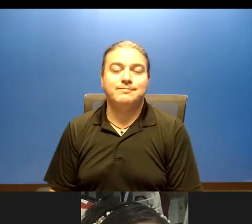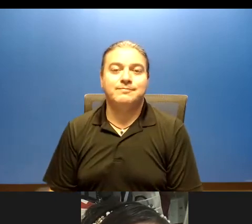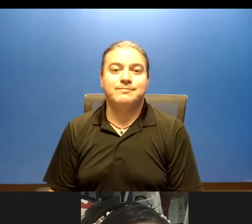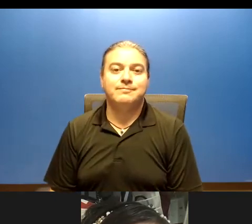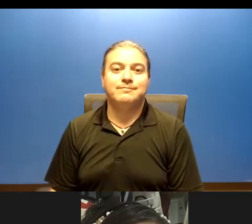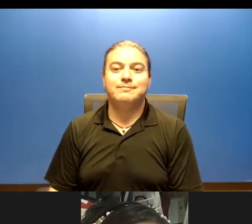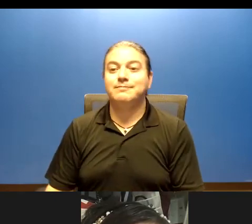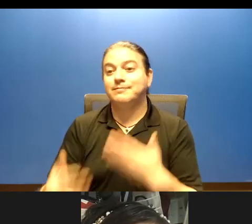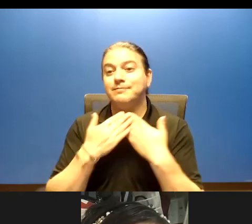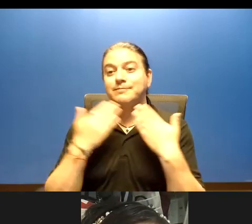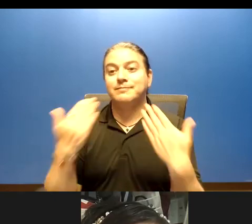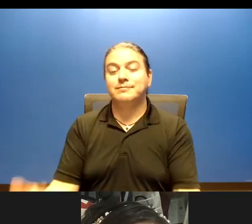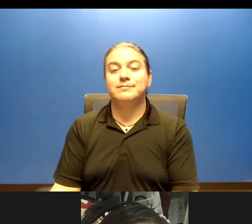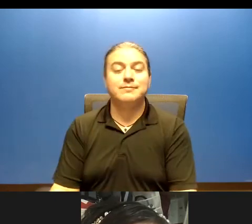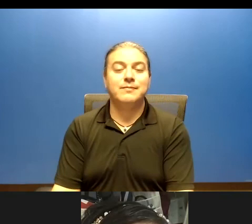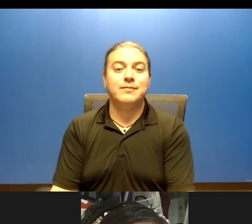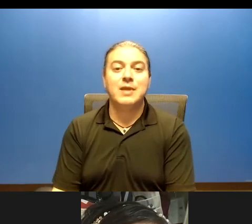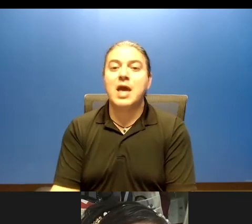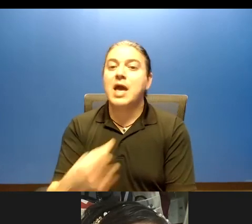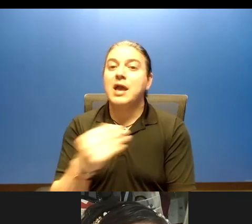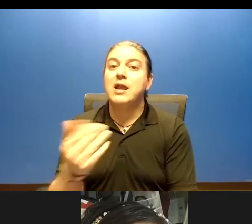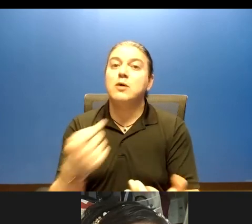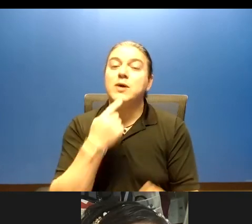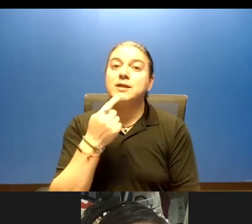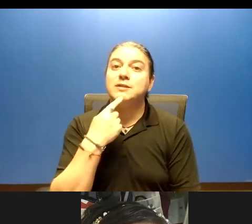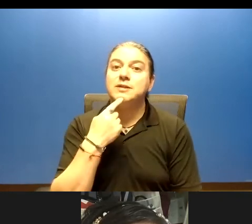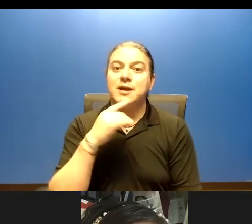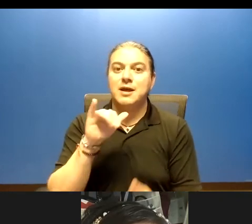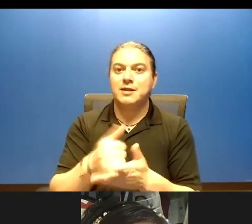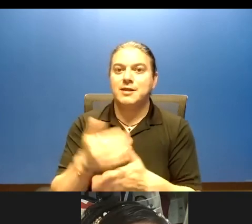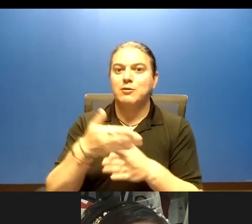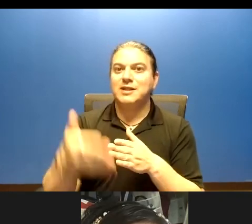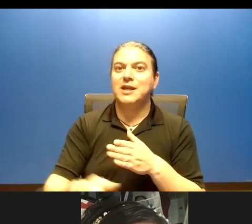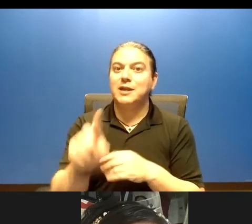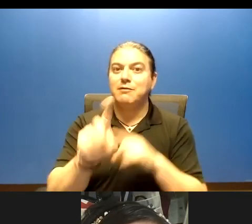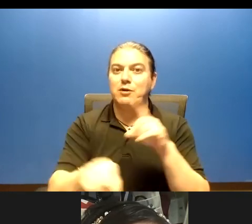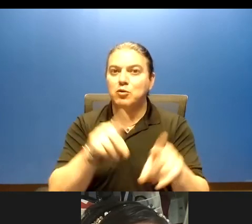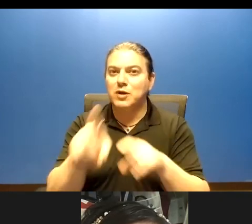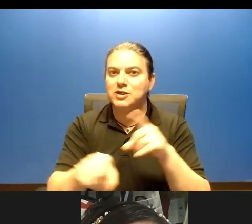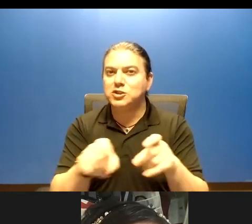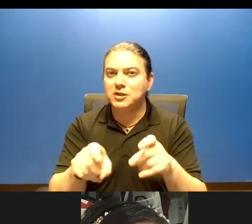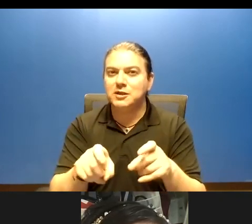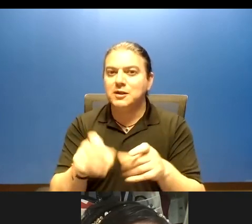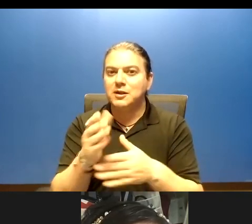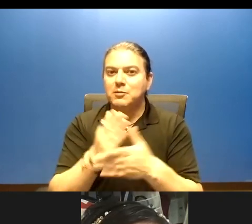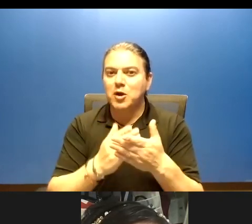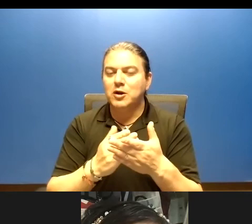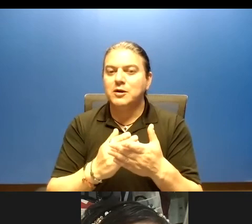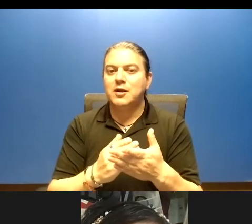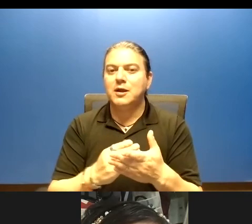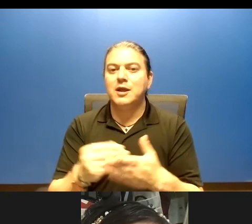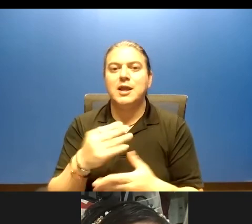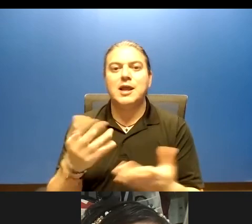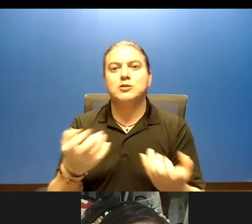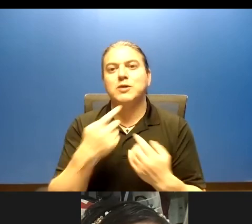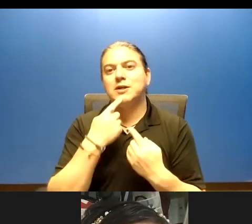Thank you. And I just want to say that was the end of our question session portion of this panel. And I just want to say thank